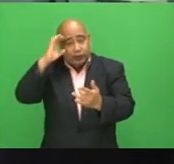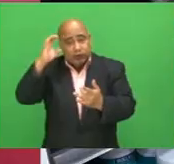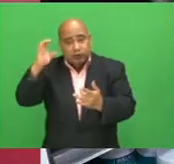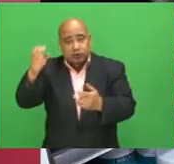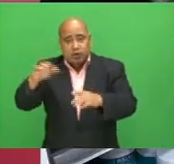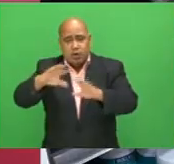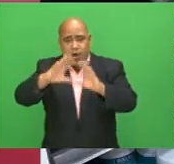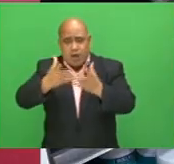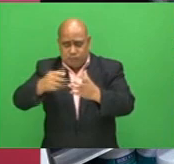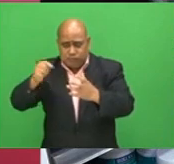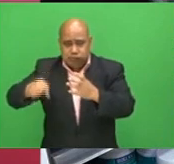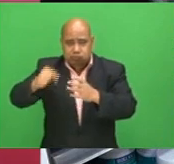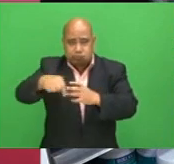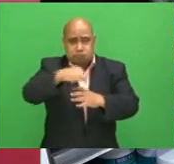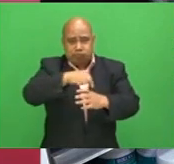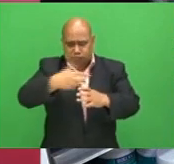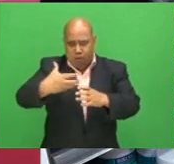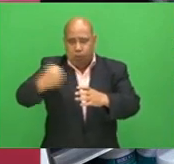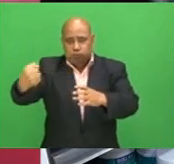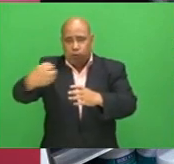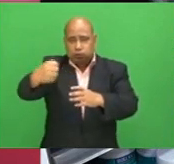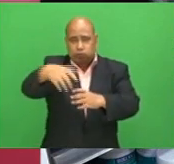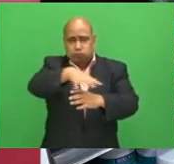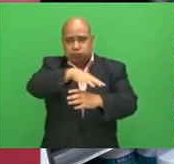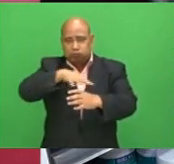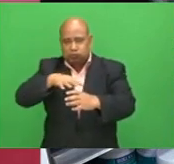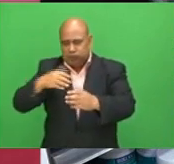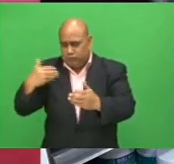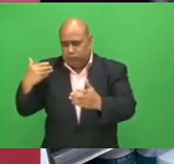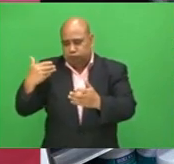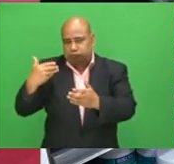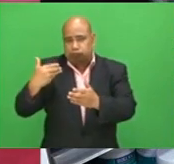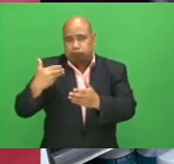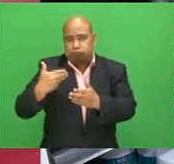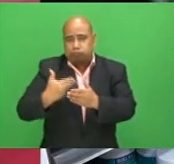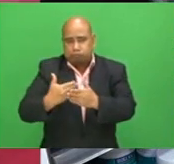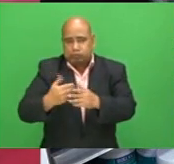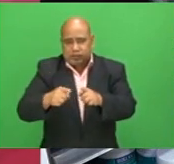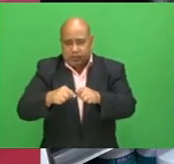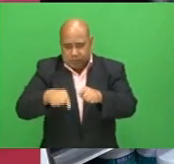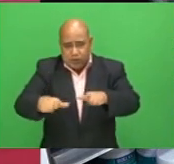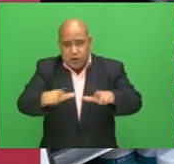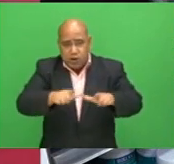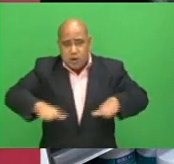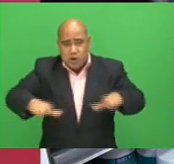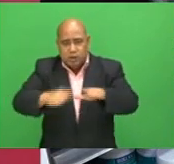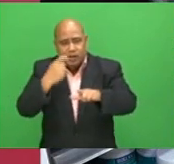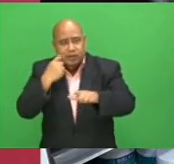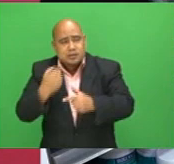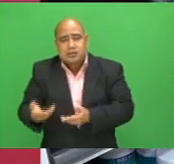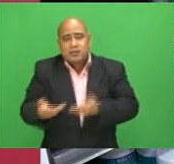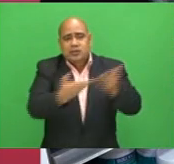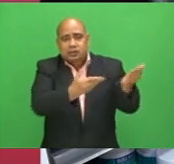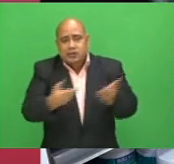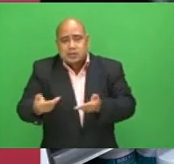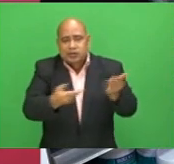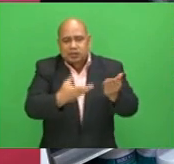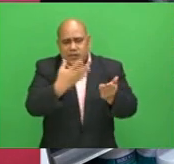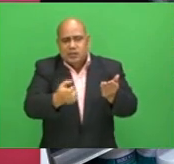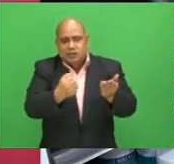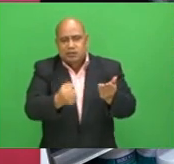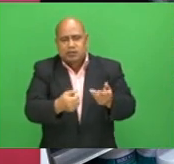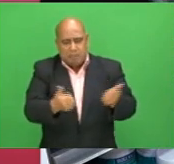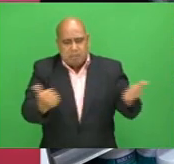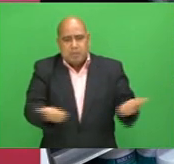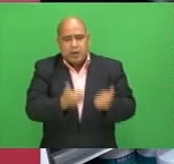periods. Most of our local suppliers are trying to maintain their stock levels. We should have enough stock.